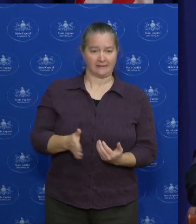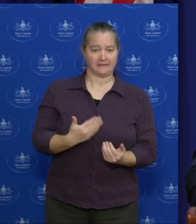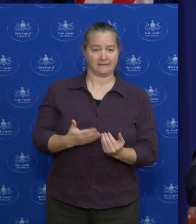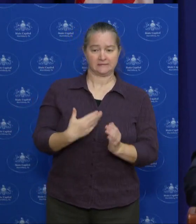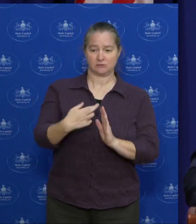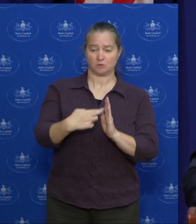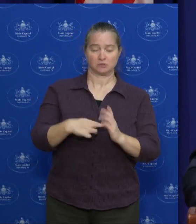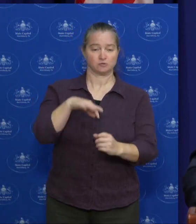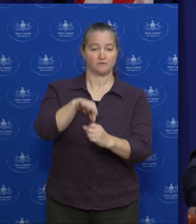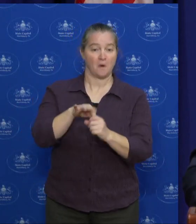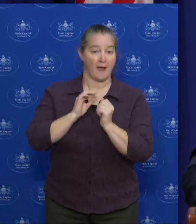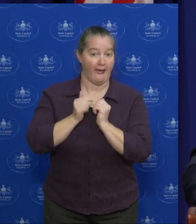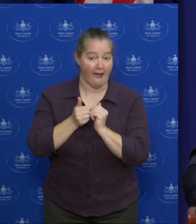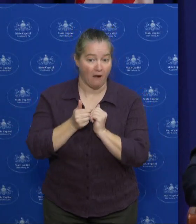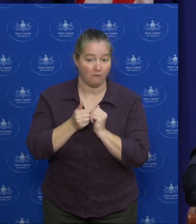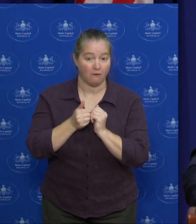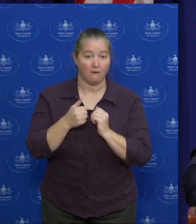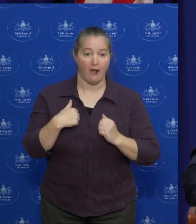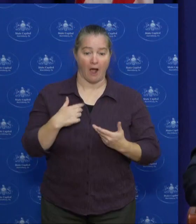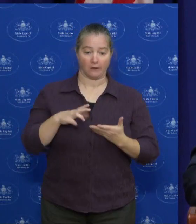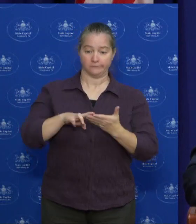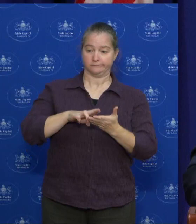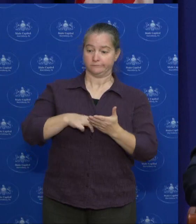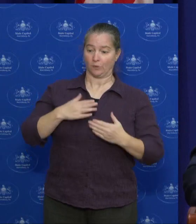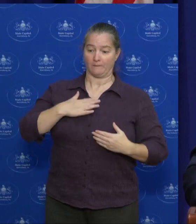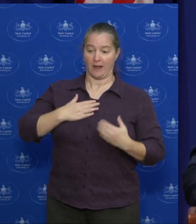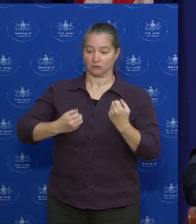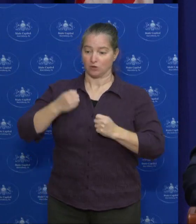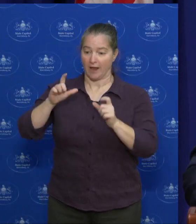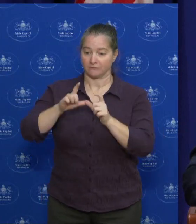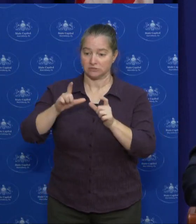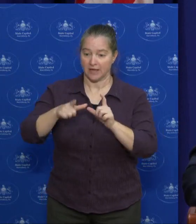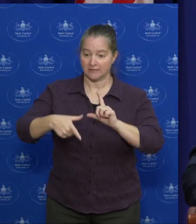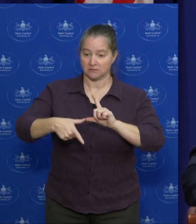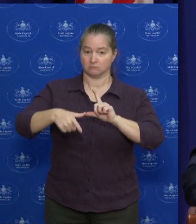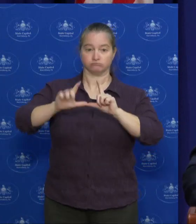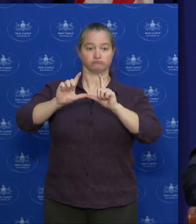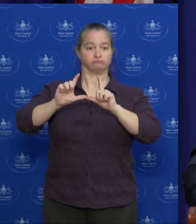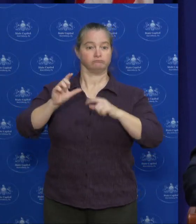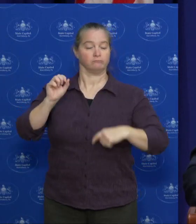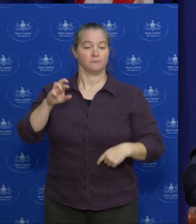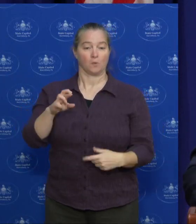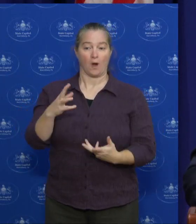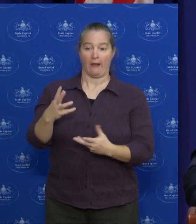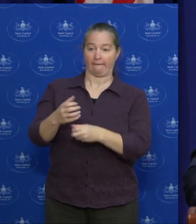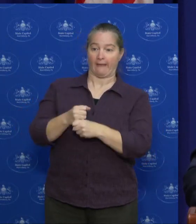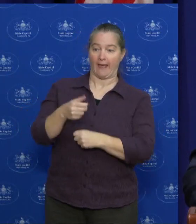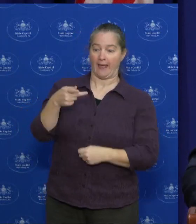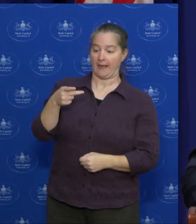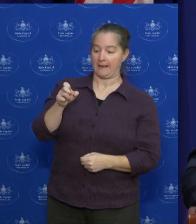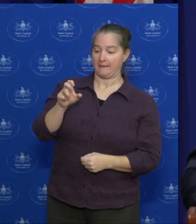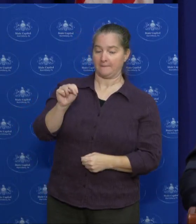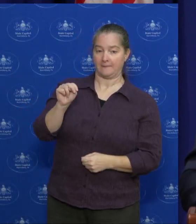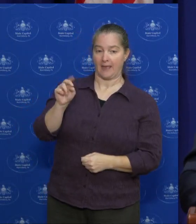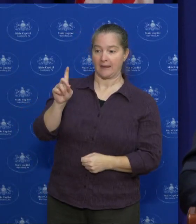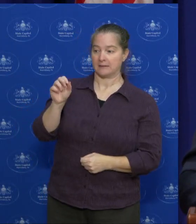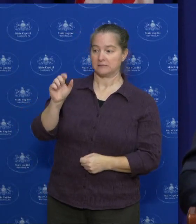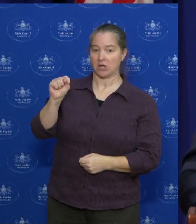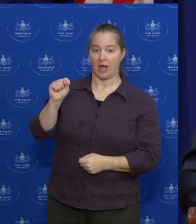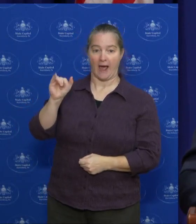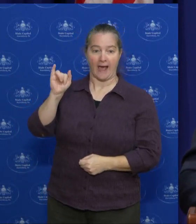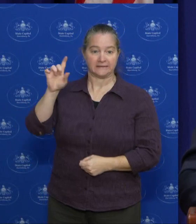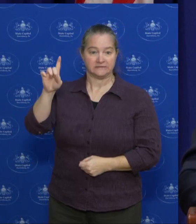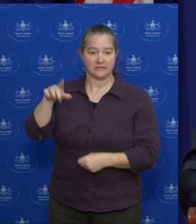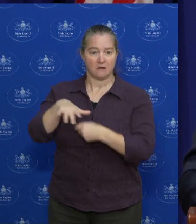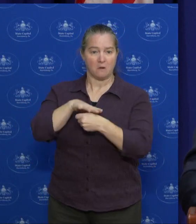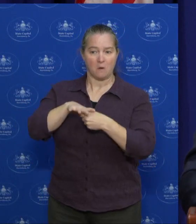when they apply for or renew their driver's license or get a PennDOT ID at their local PennDOT